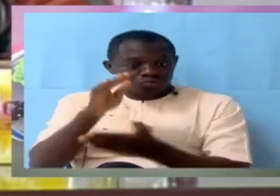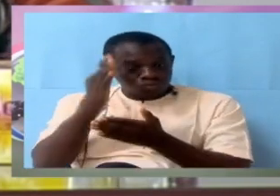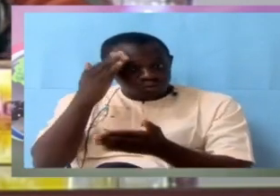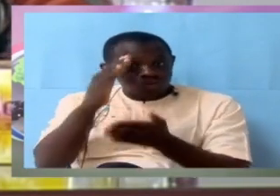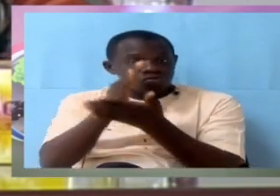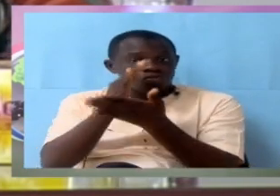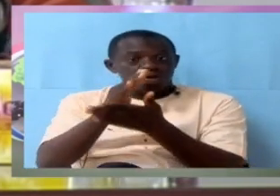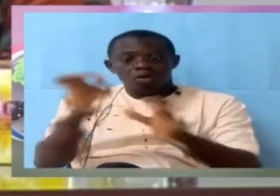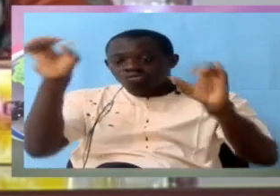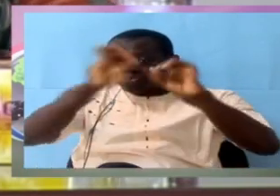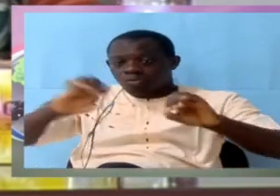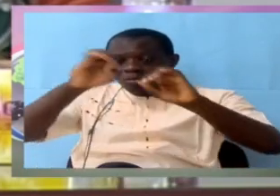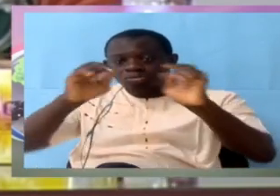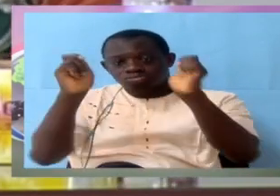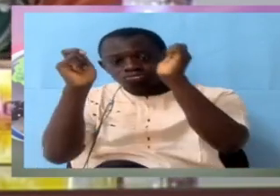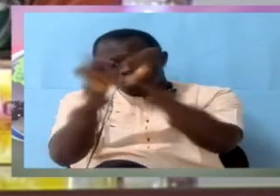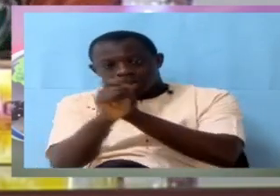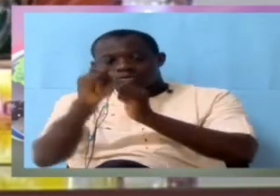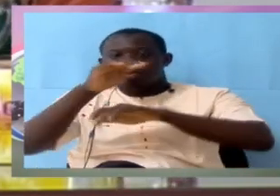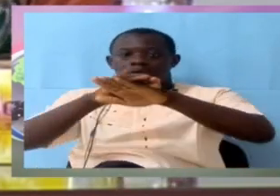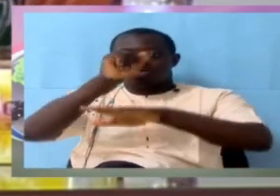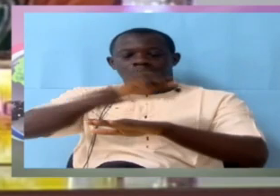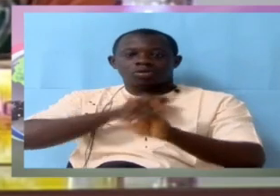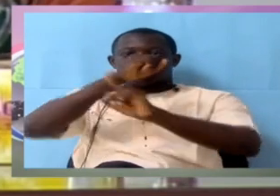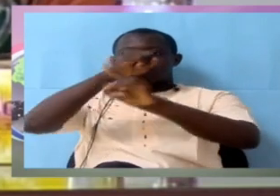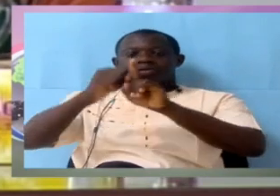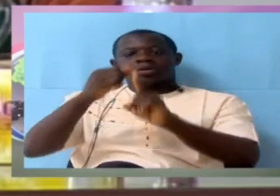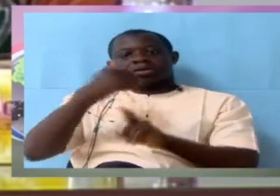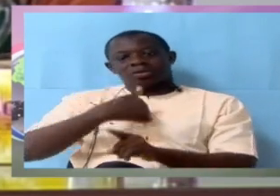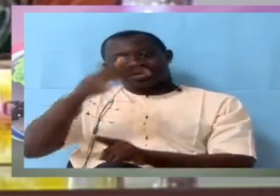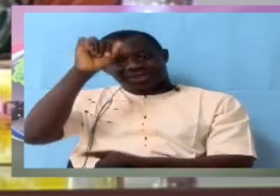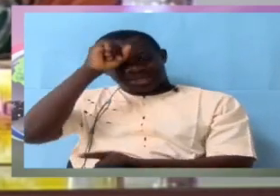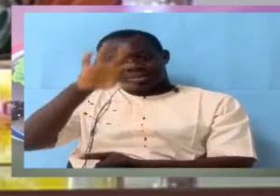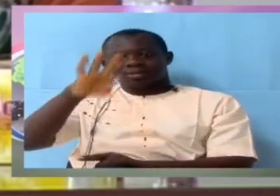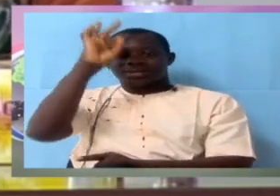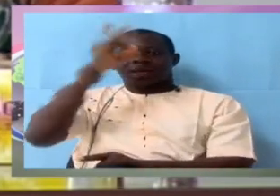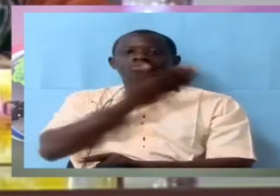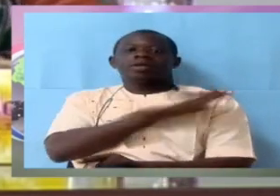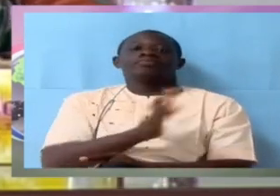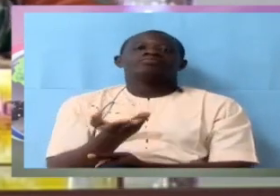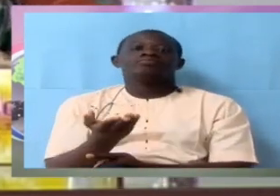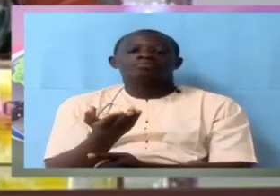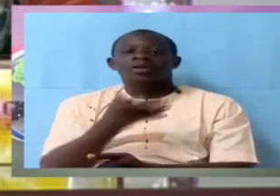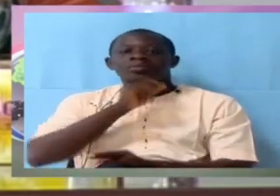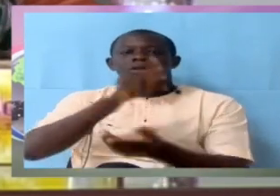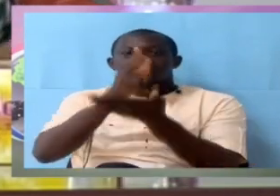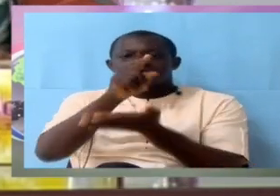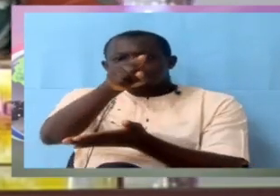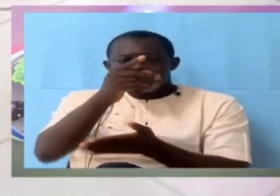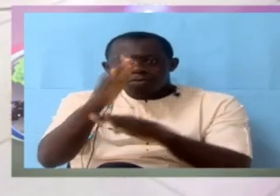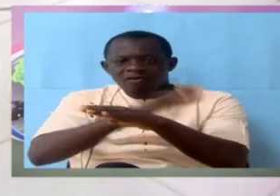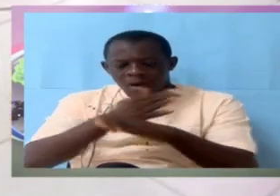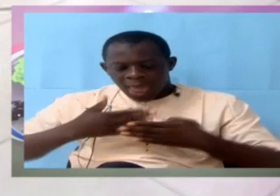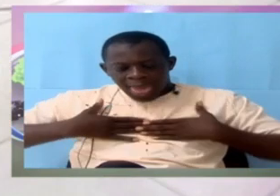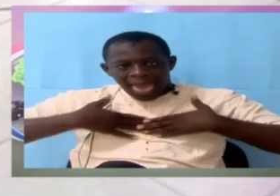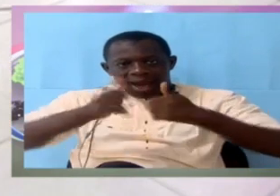condition. They decided to abandon it and go away. Mr. Witness, were you cured by this said treatment? Sedo silang ita fang kundu nyin